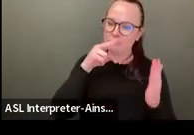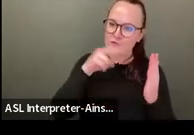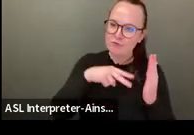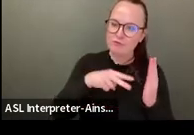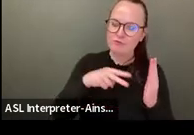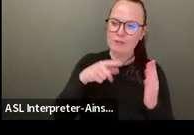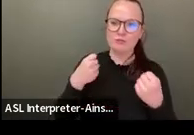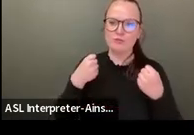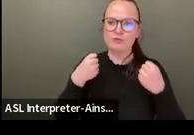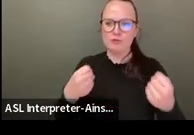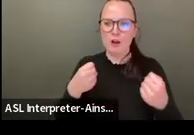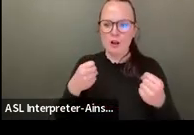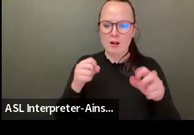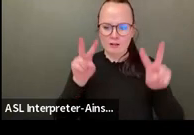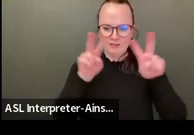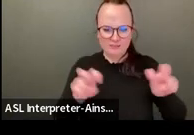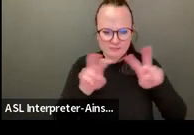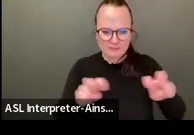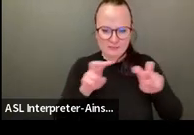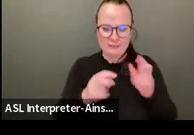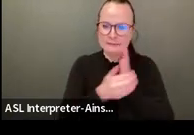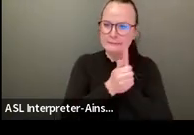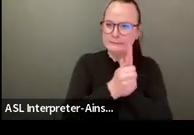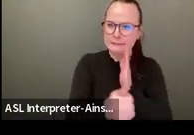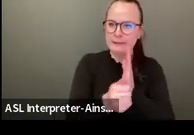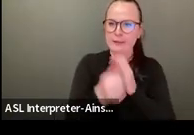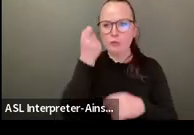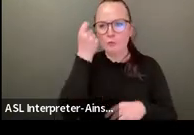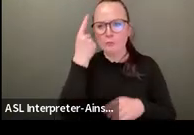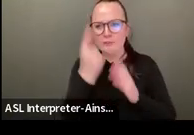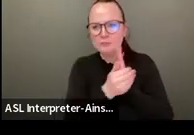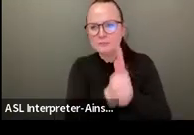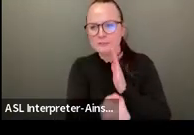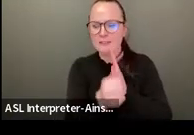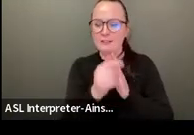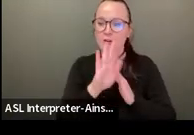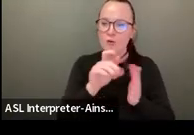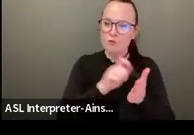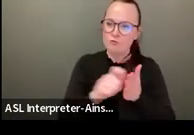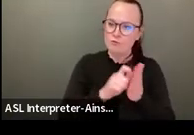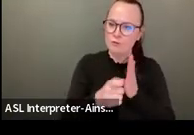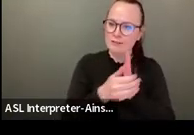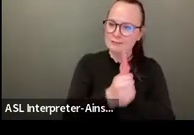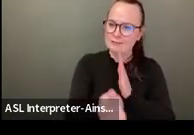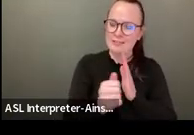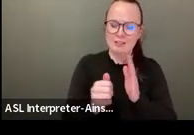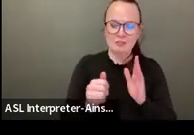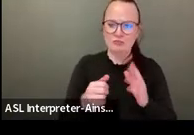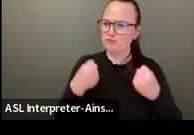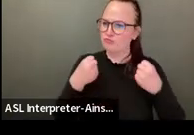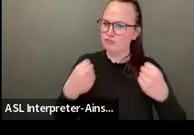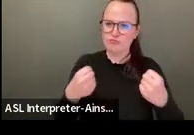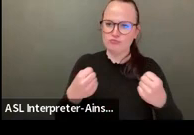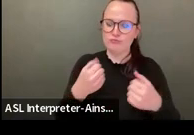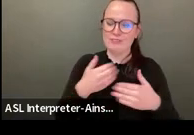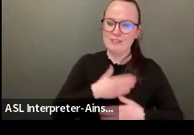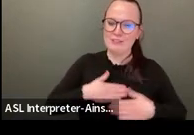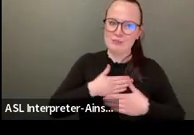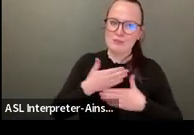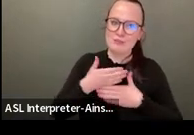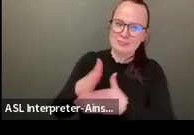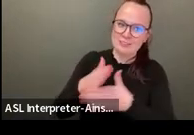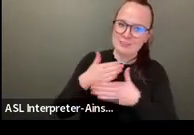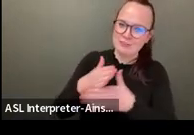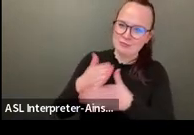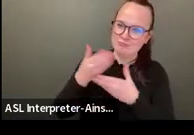comprehension skills. She has strong writing skills and enjoys sharing her stories with peers. And